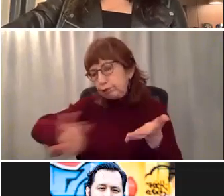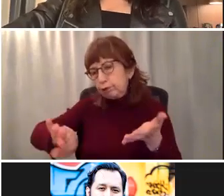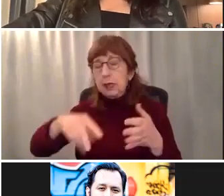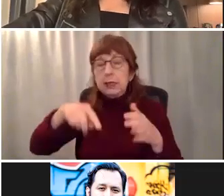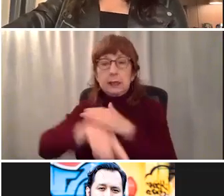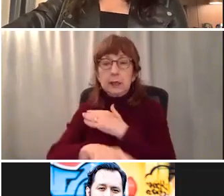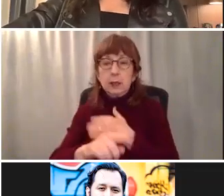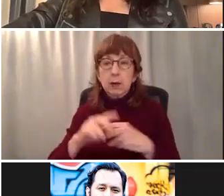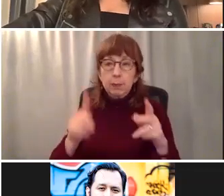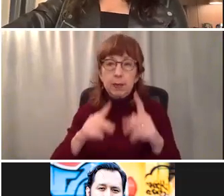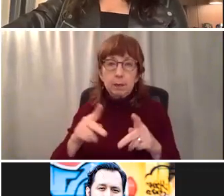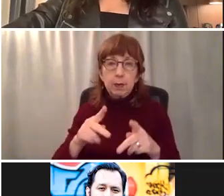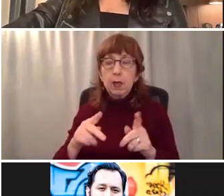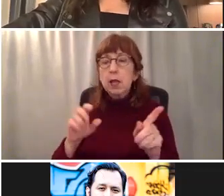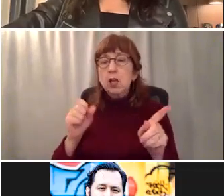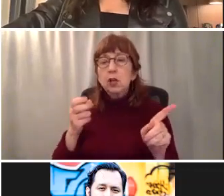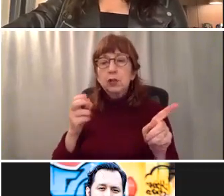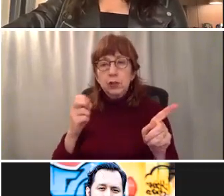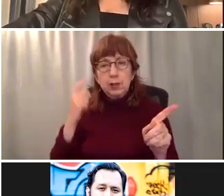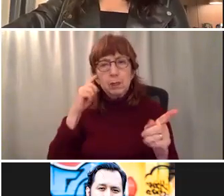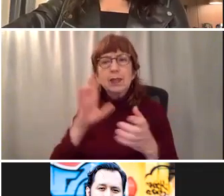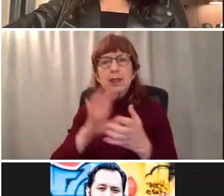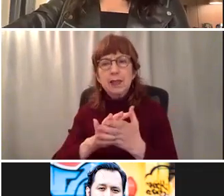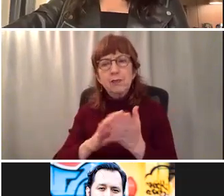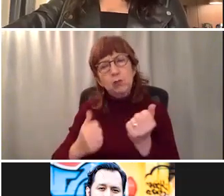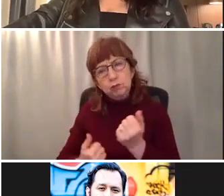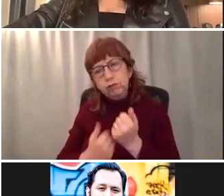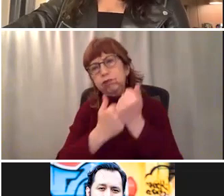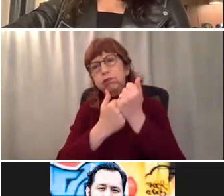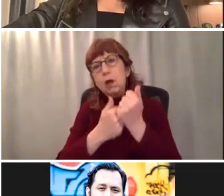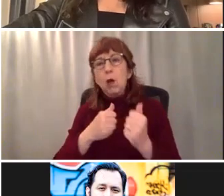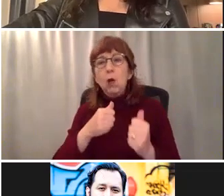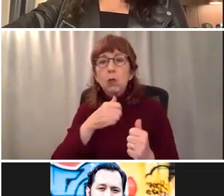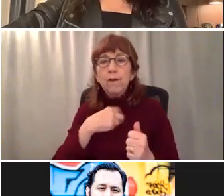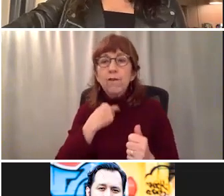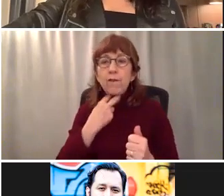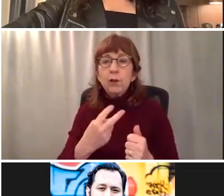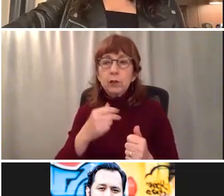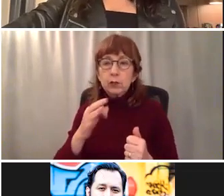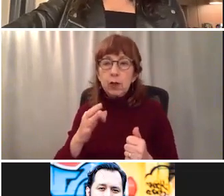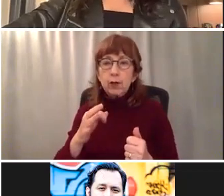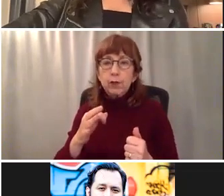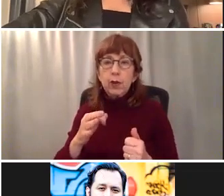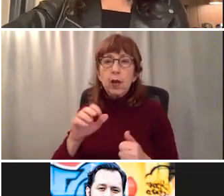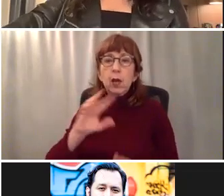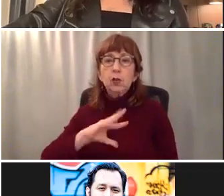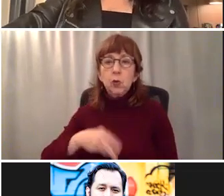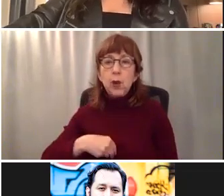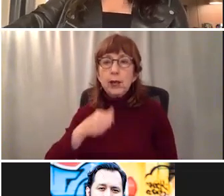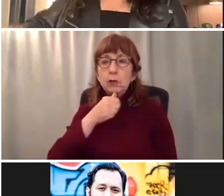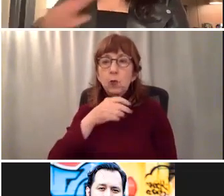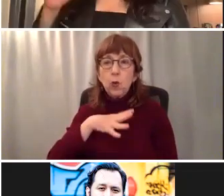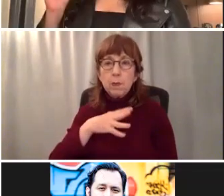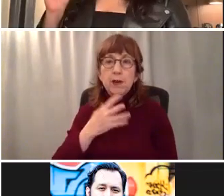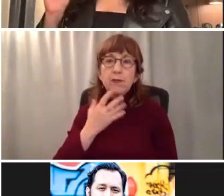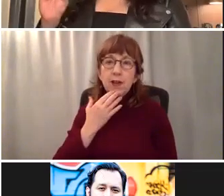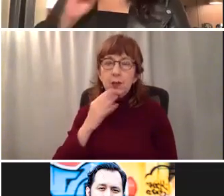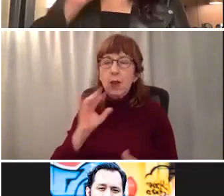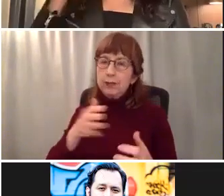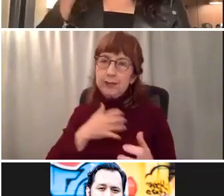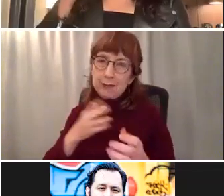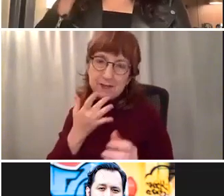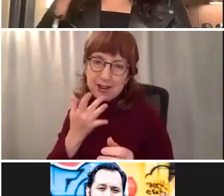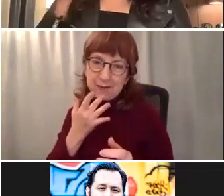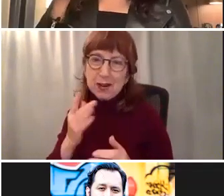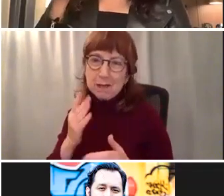Genesis believes in the importance of uplifting, centering the voices of trans women of color in all racial justice work. This is my favorite part. This